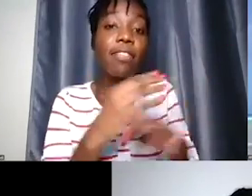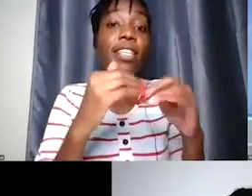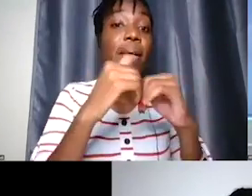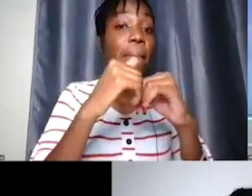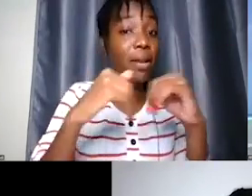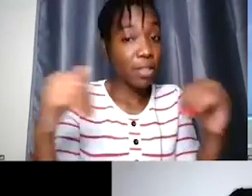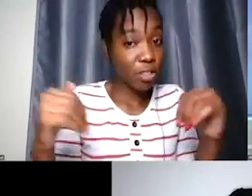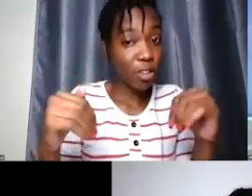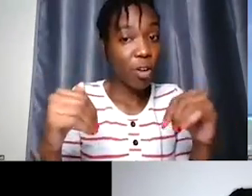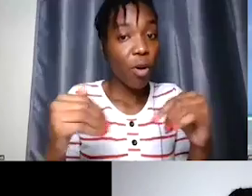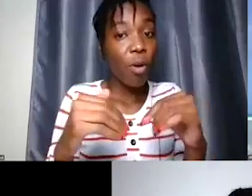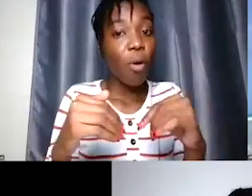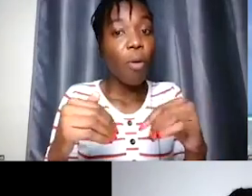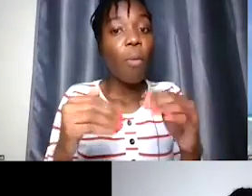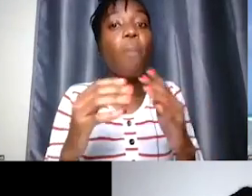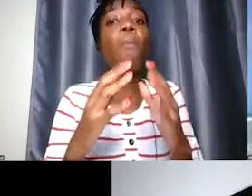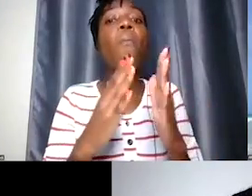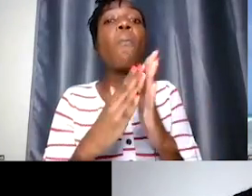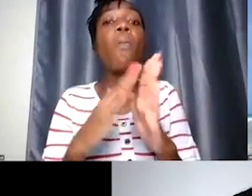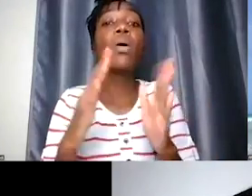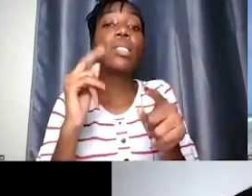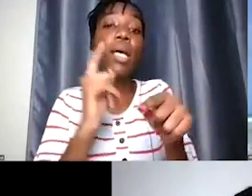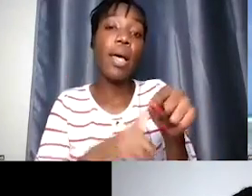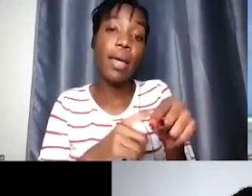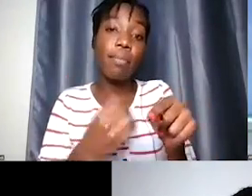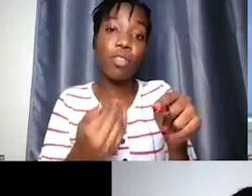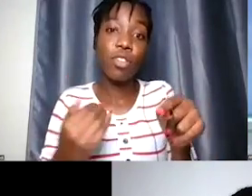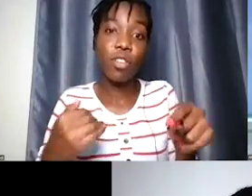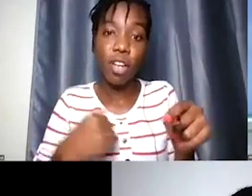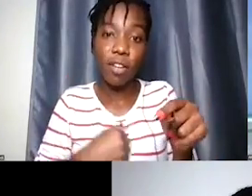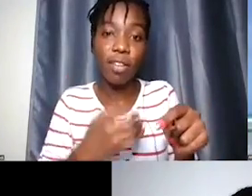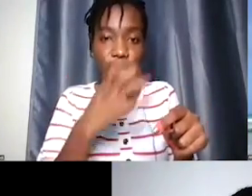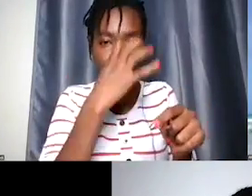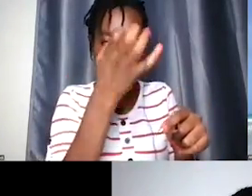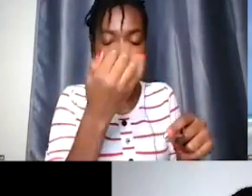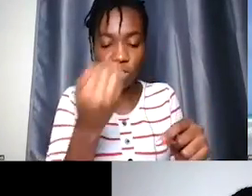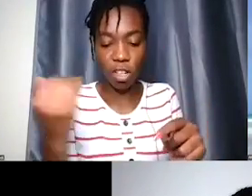especially where co-parenting is involved? They ignore even the child.